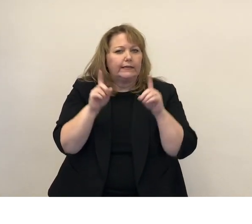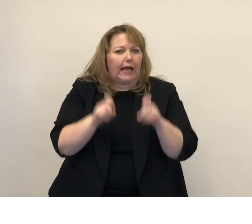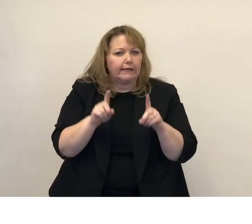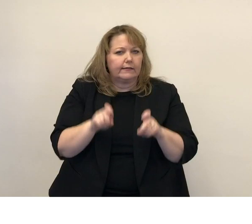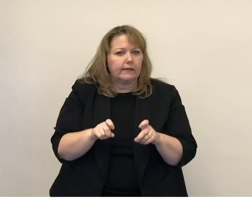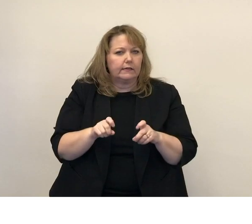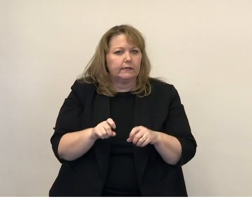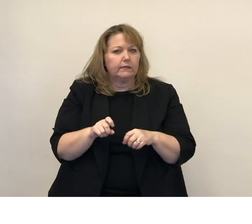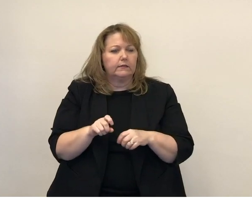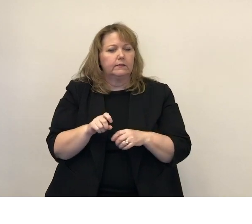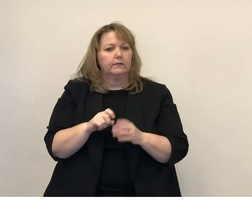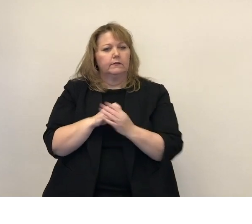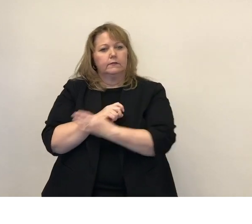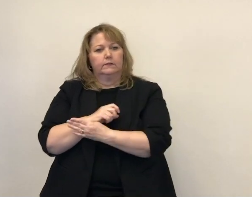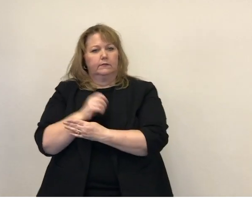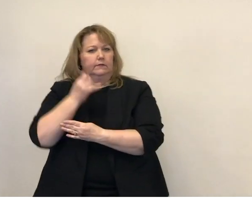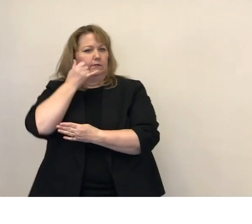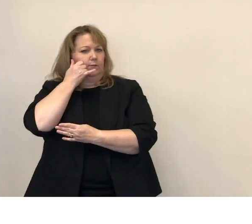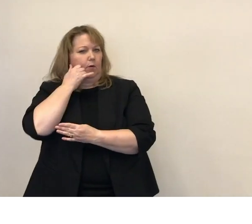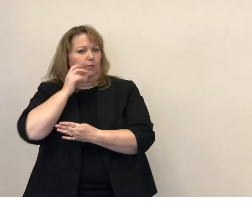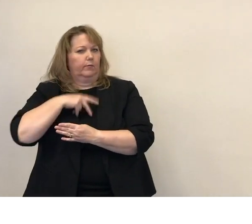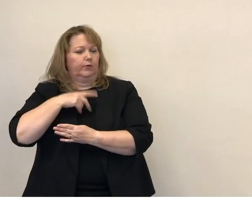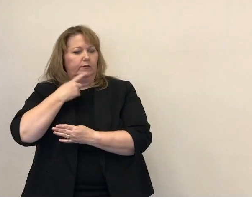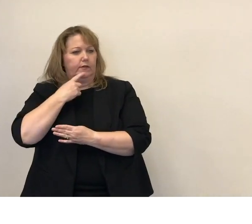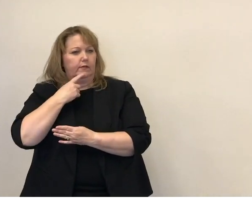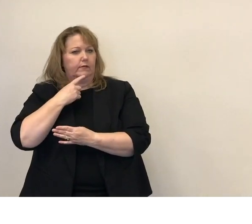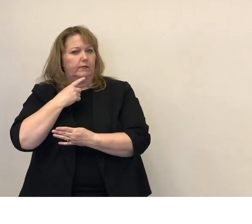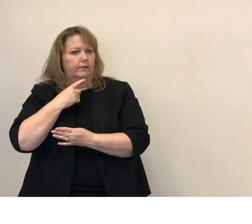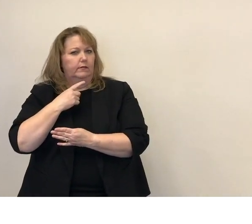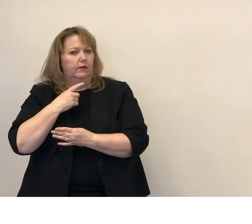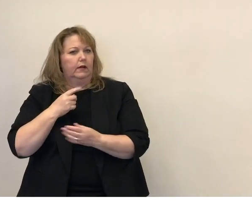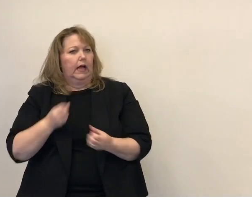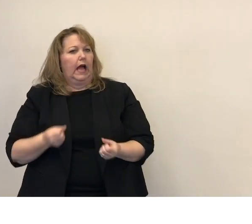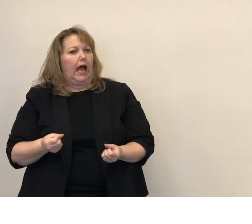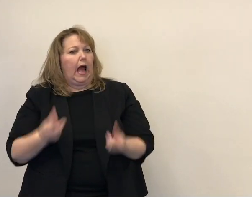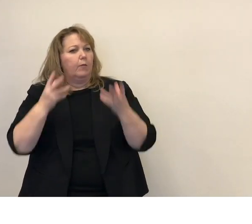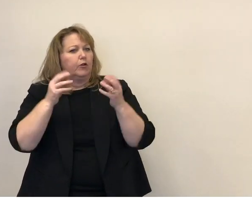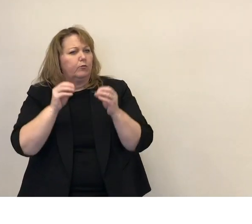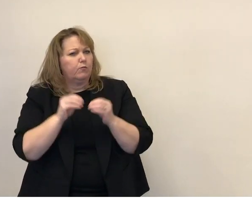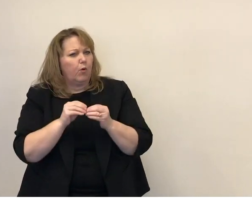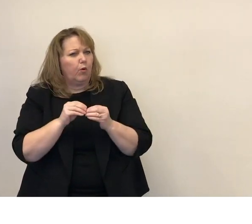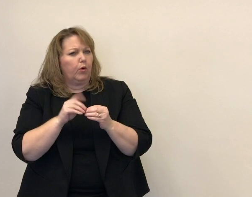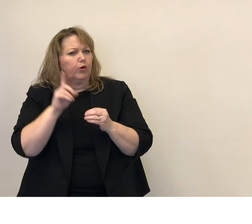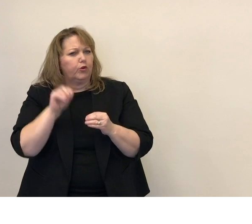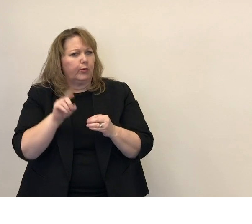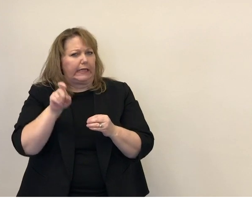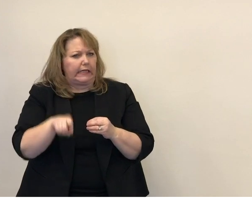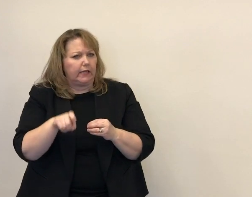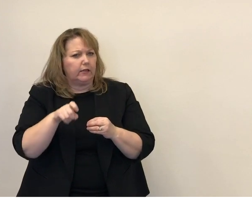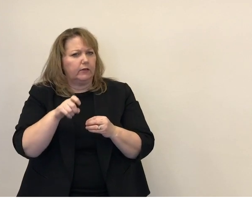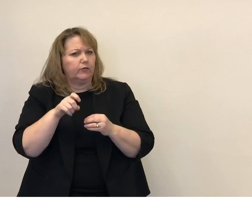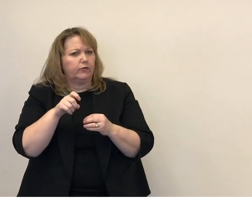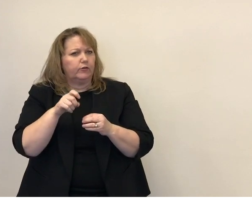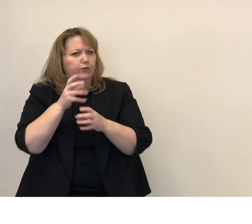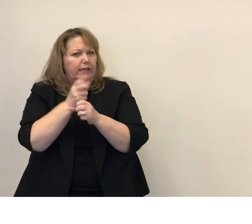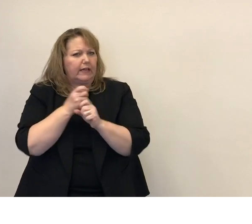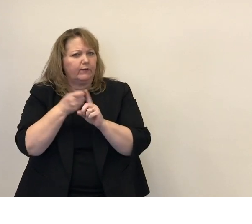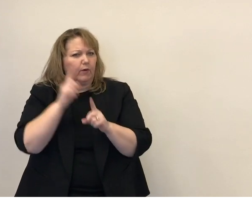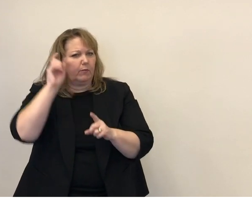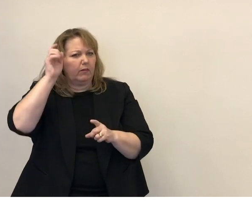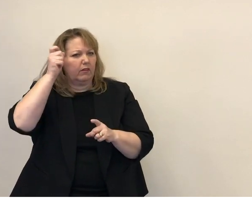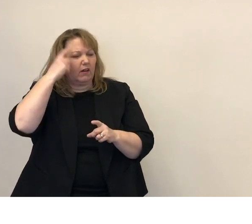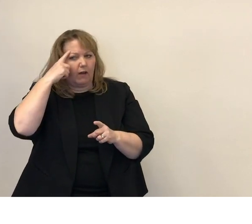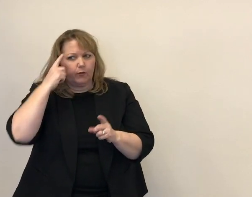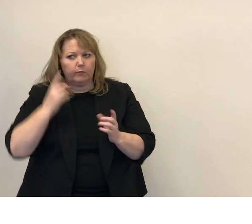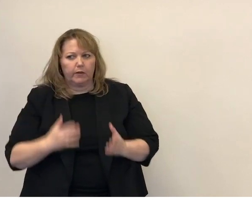have we procured here ourselves in Nevada versus what we've received from the federal government? How much have we